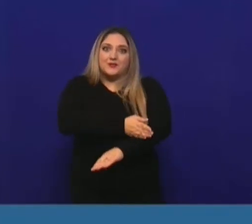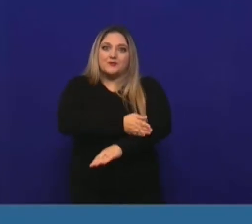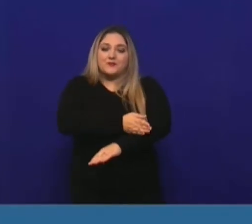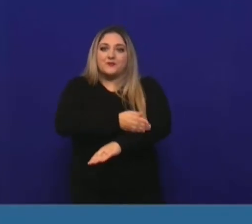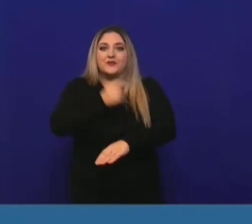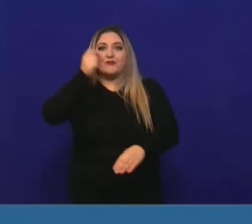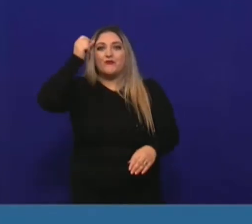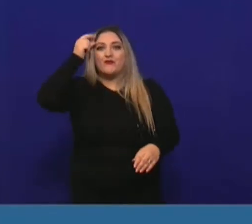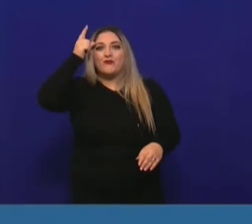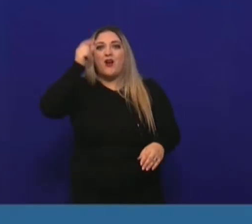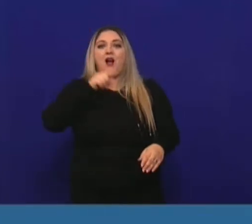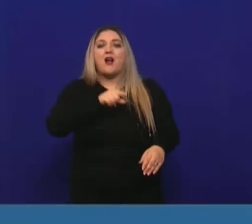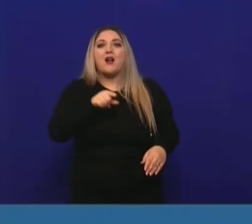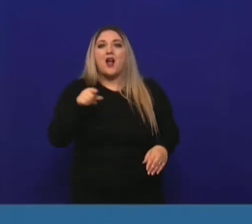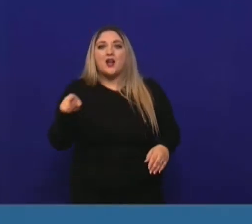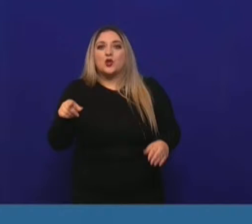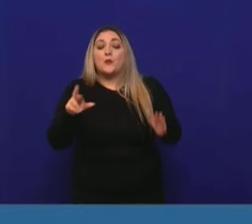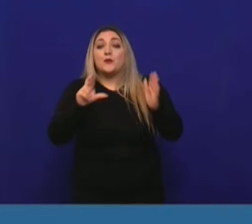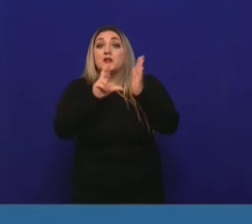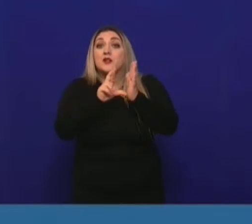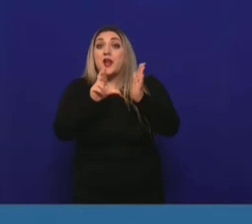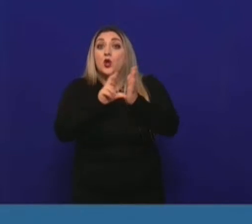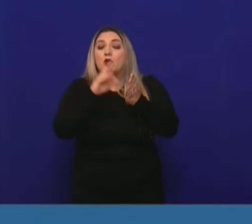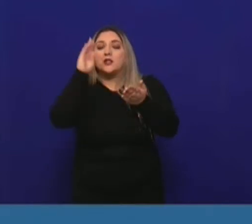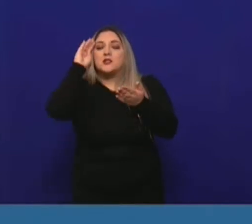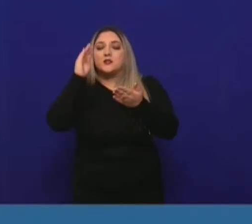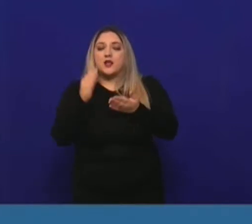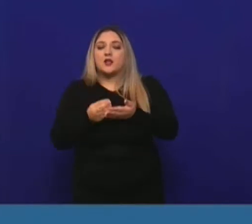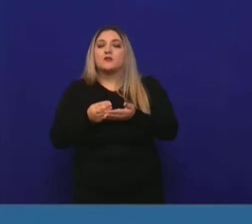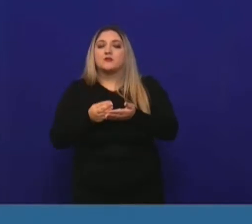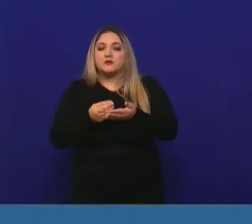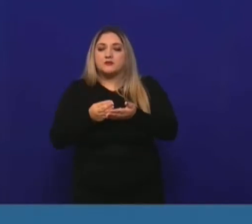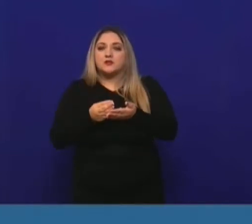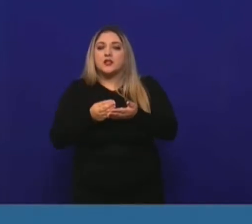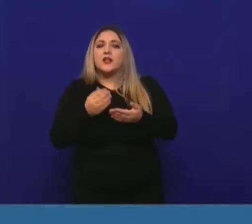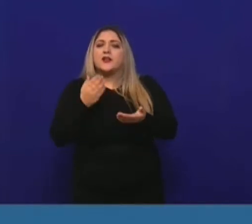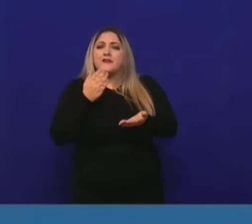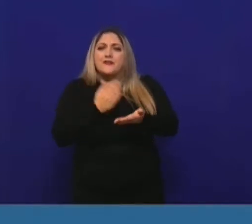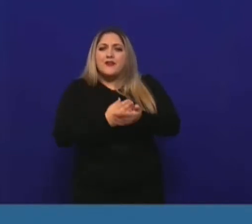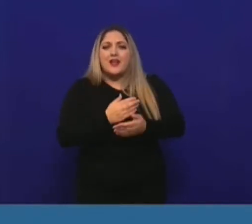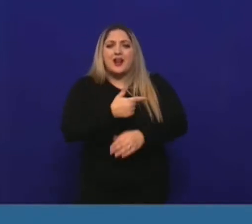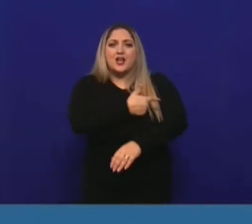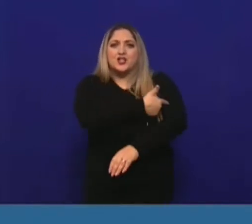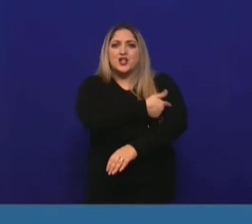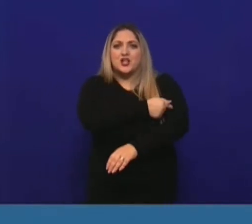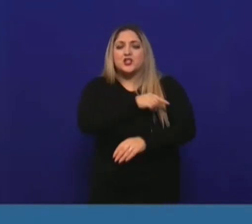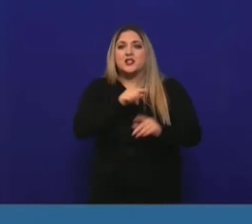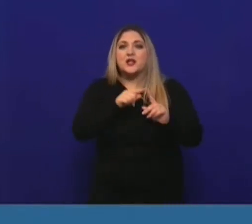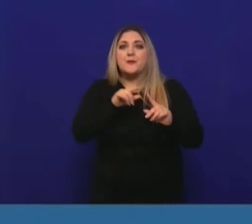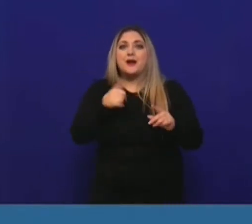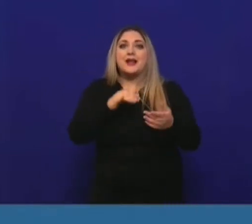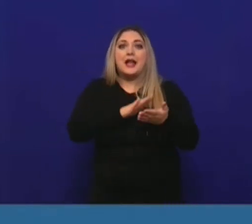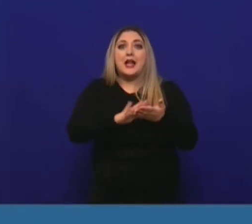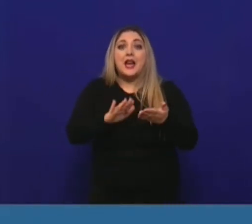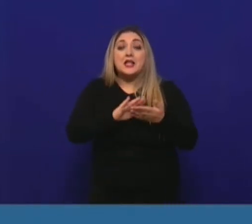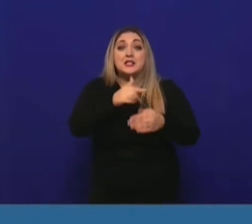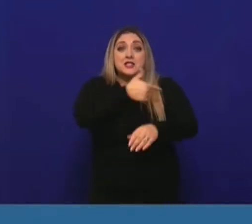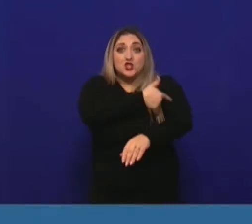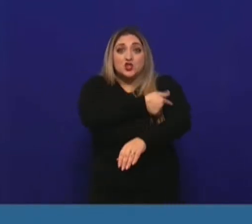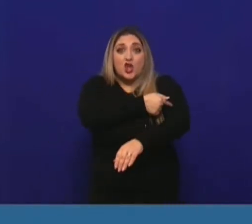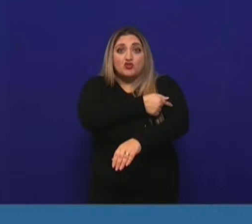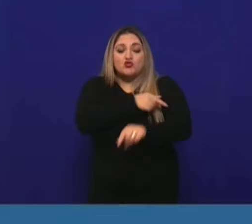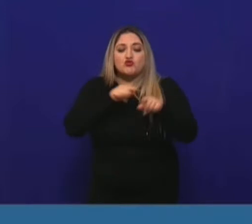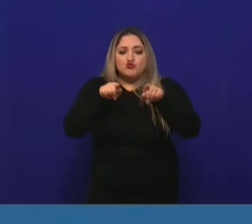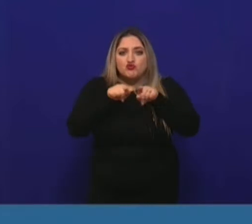Fakkarkom fil-miżuri ta' prevenzjoni li avolja għaddejn bit-tilqim, anka dawk in-nies li diġà tlaqmu, anka dawk in-nies li diġà wkoll